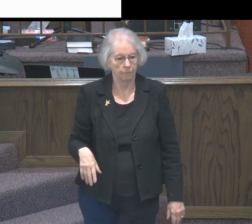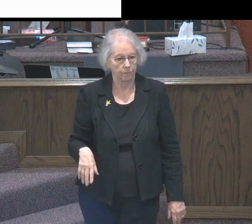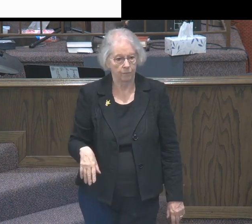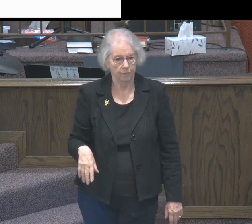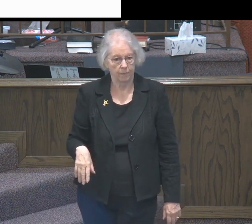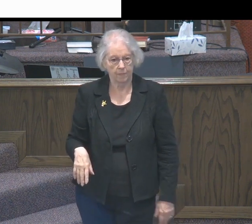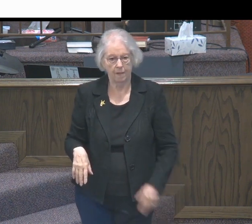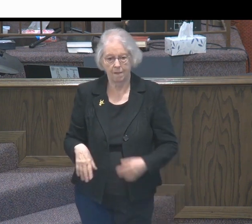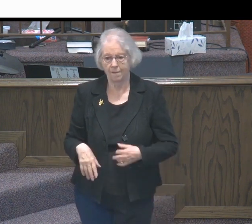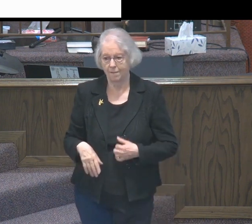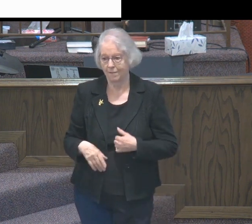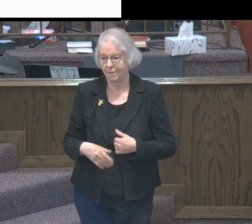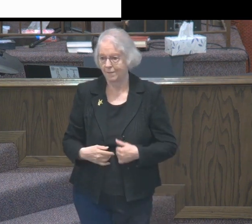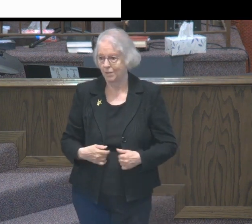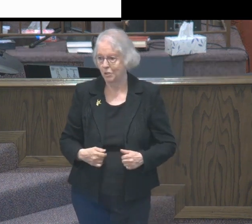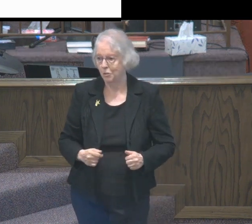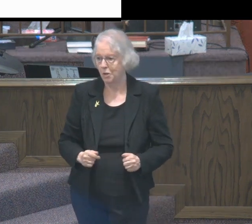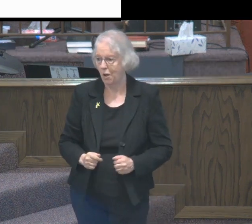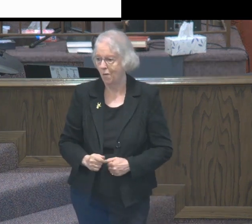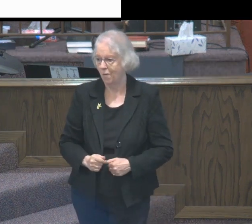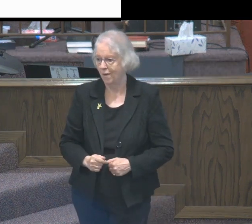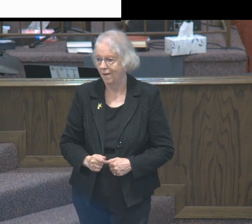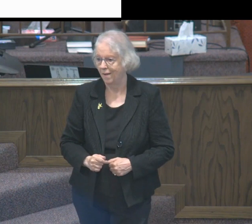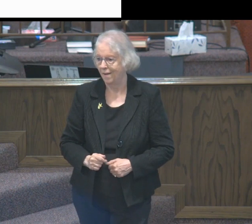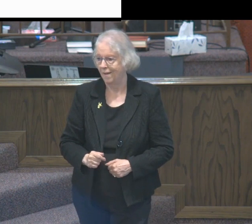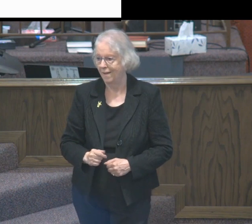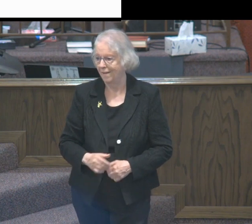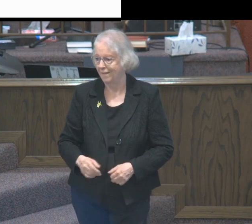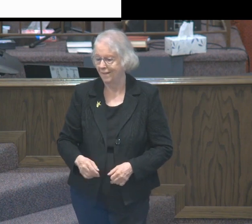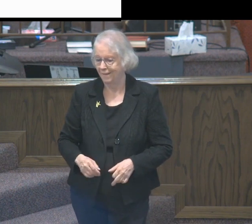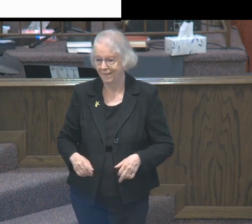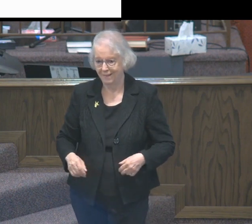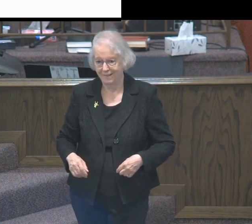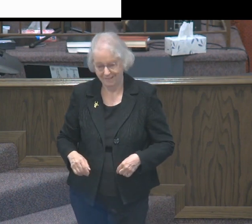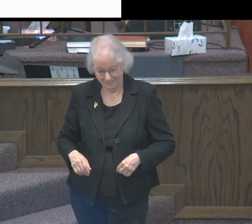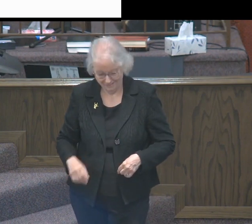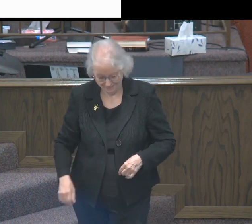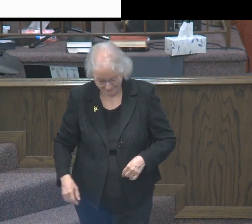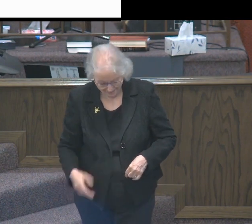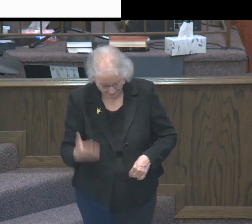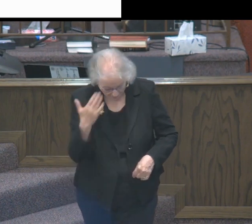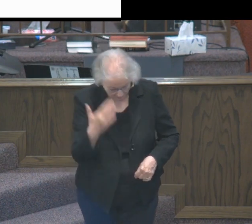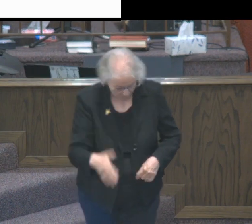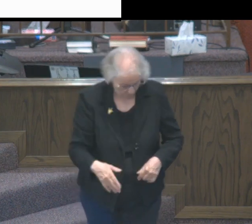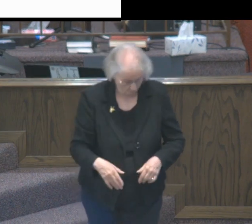Now, I'm not going to sit here and tell you don't leave some to the church if you so choose, all right?